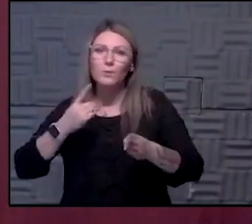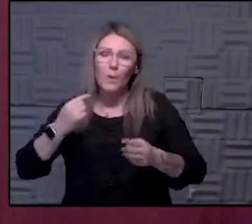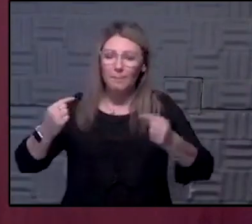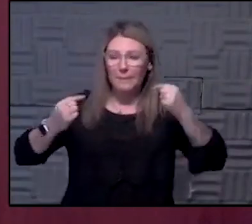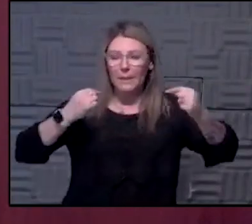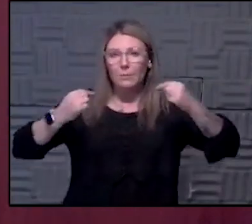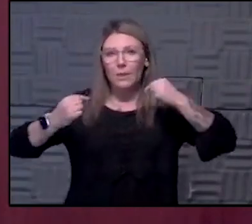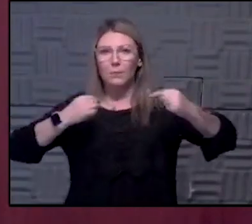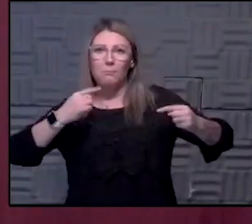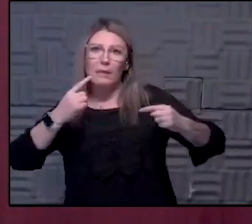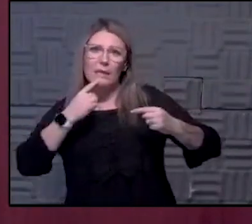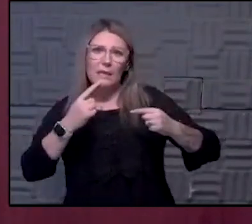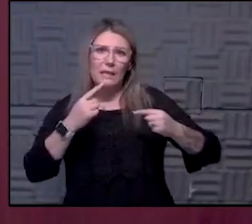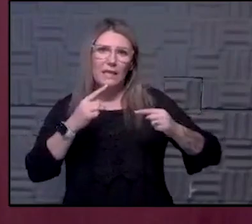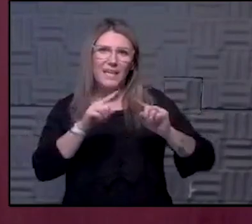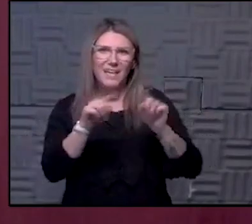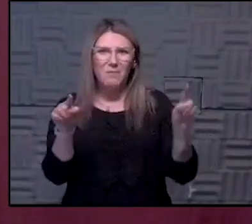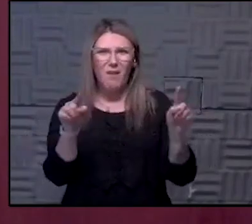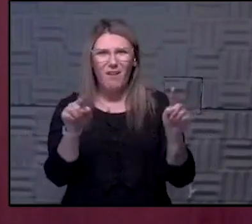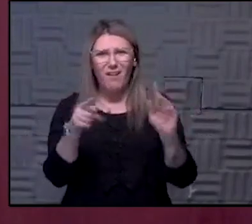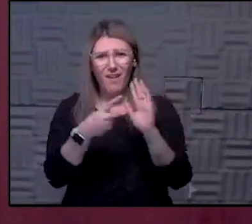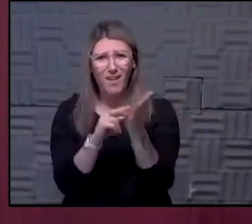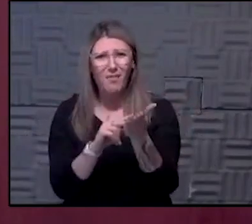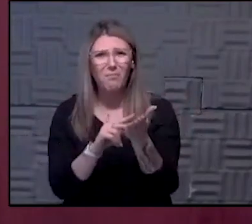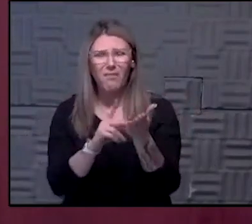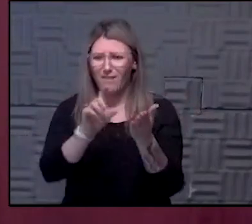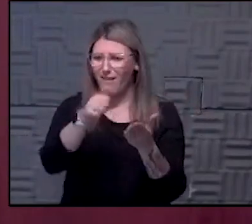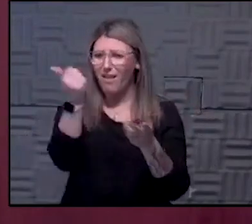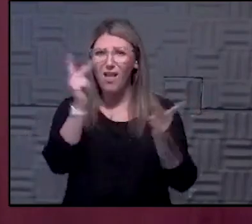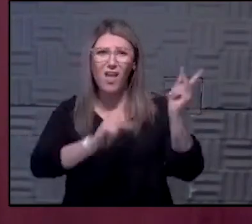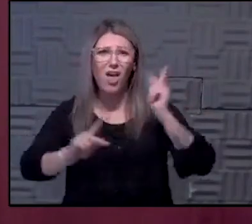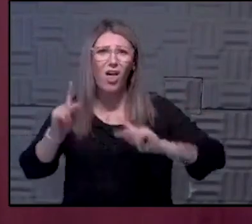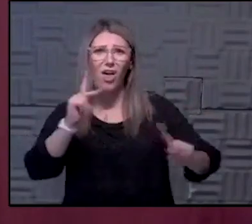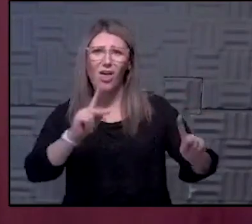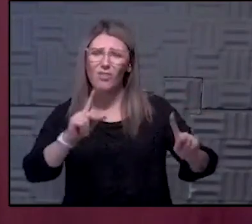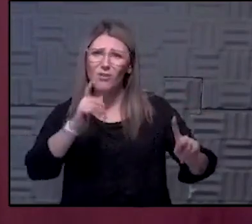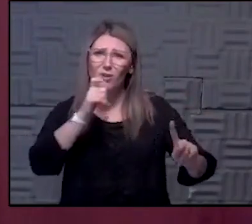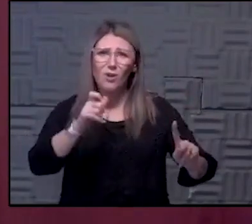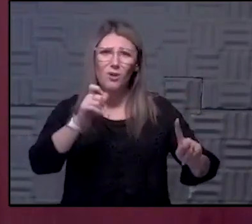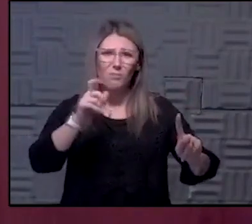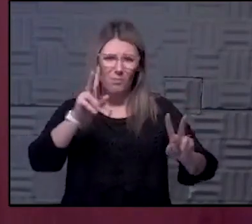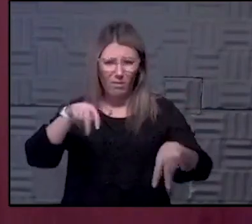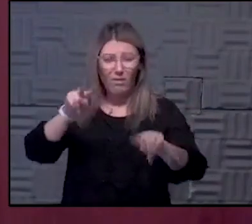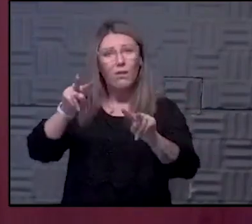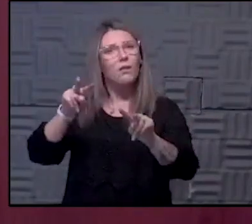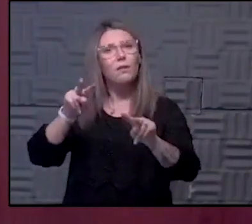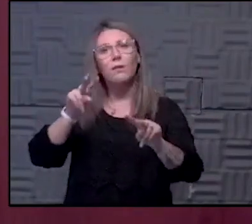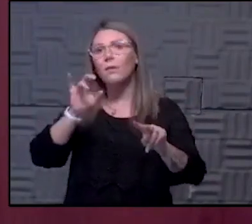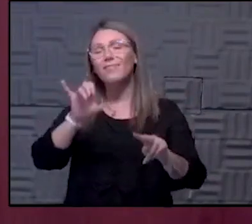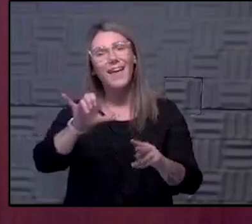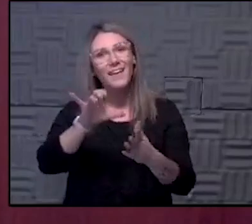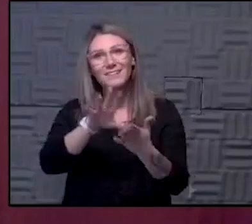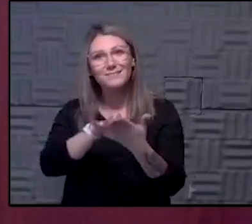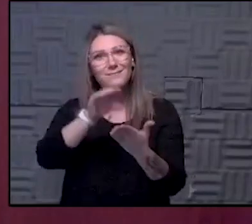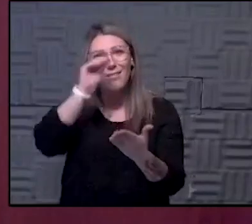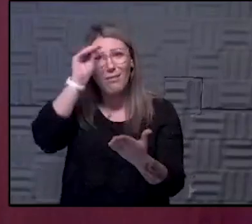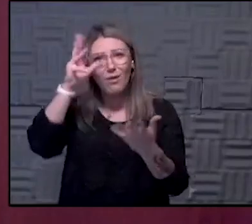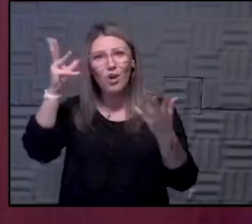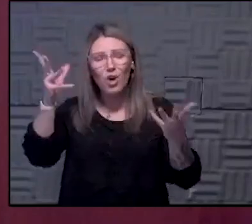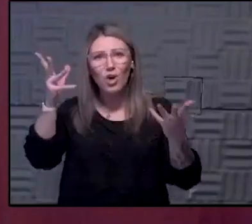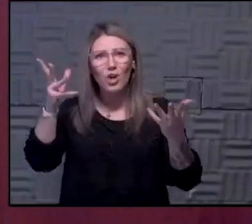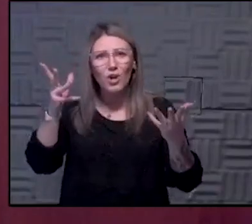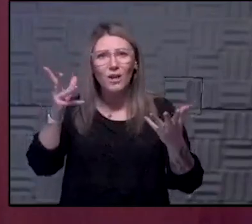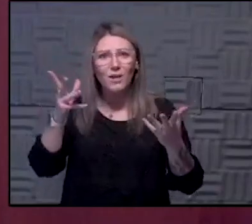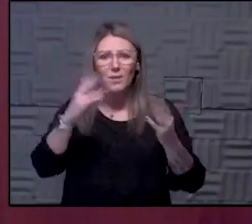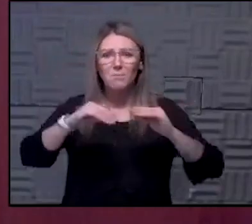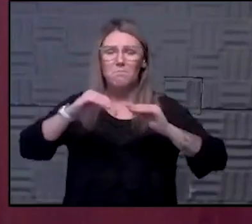at the expense of each other. That's the lesson. And the more we care about each other, the better we do. The